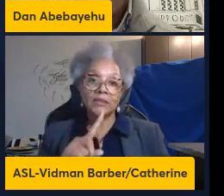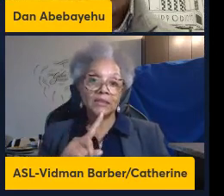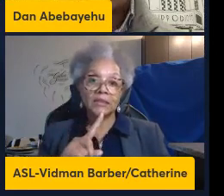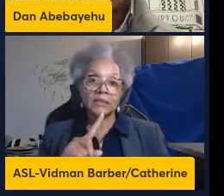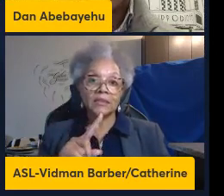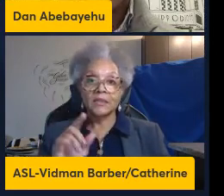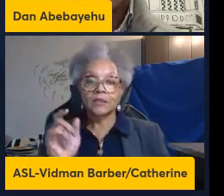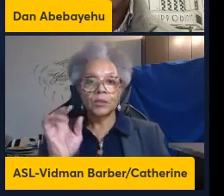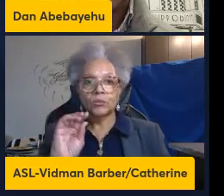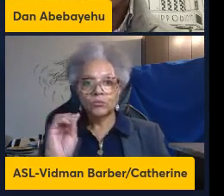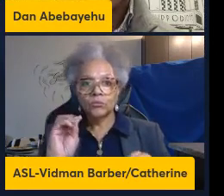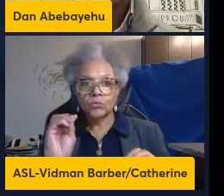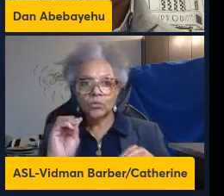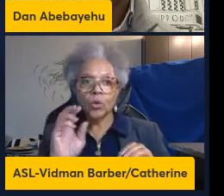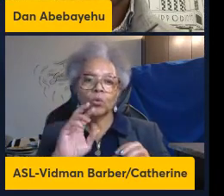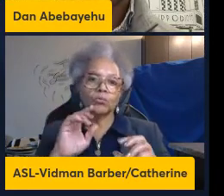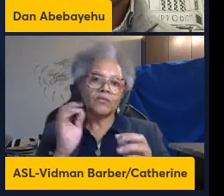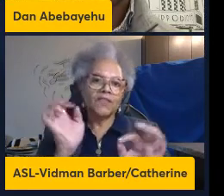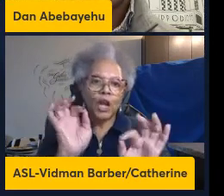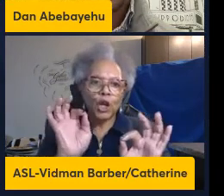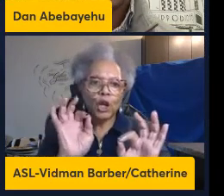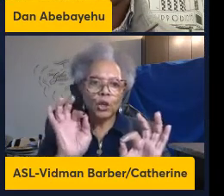little response to bleomycin, indicating that